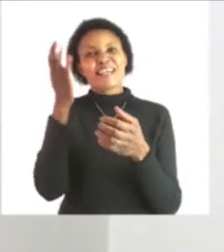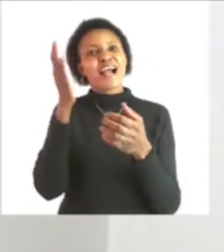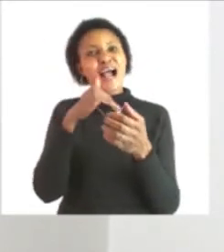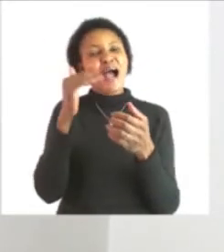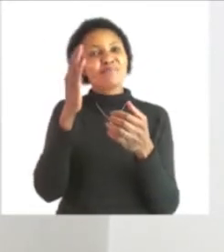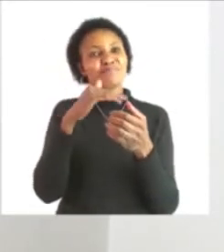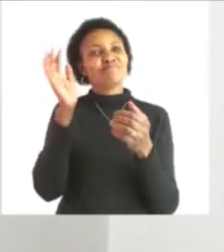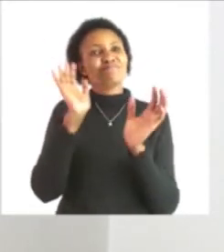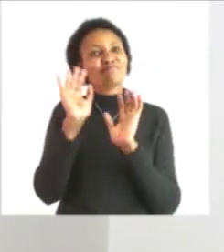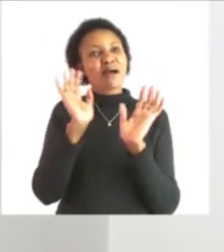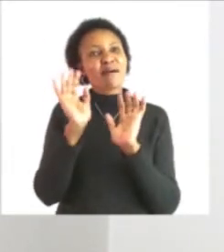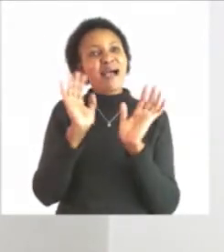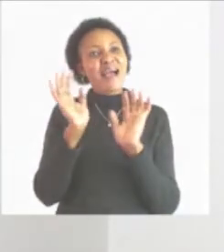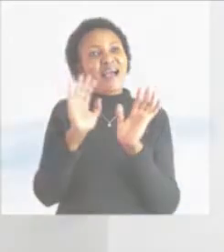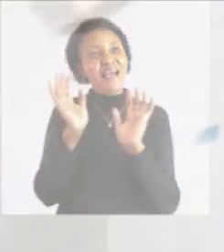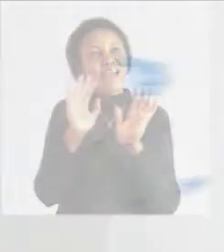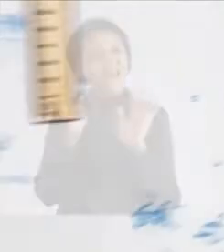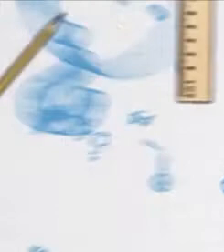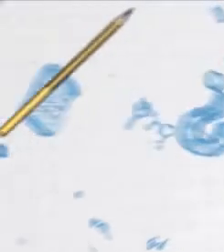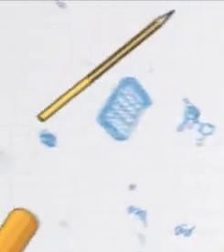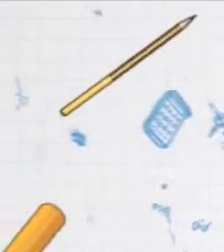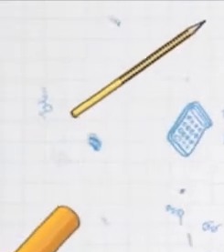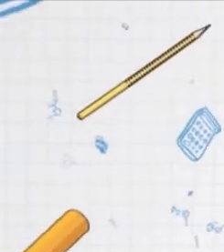say bye-bye.